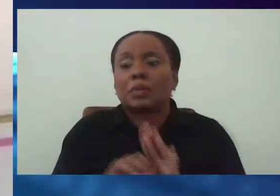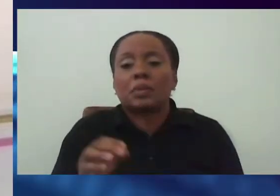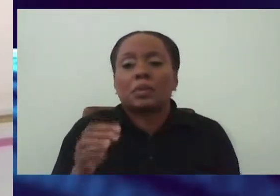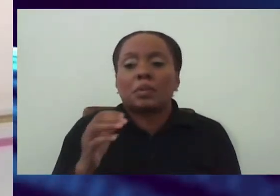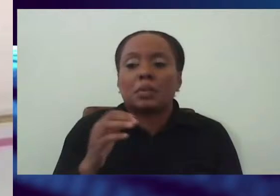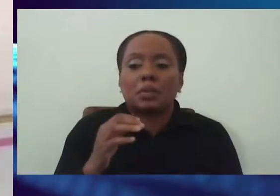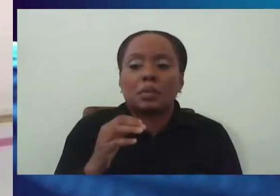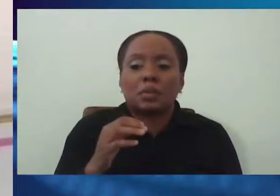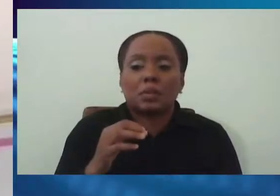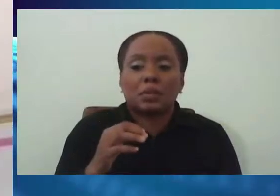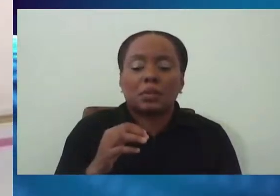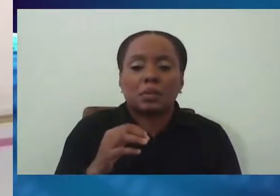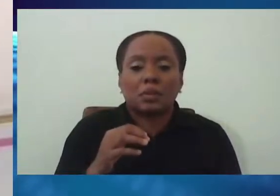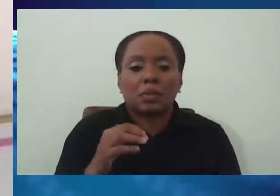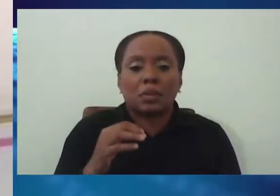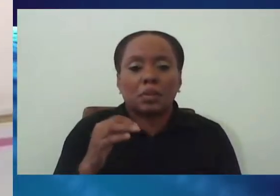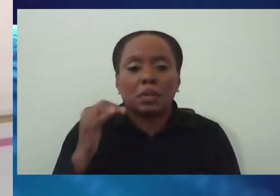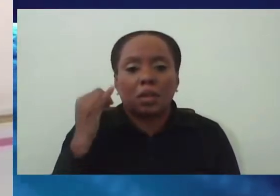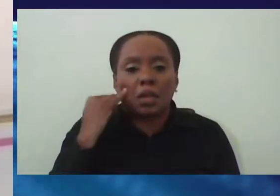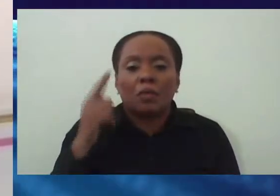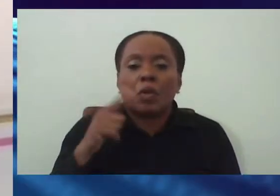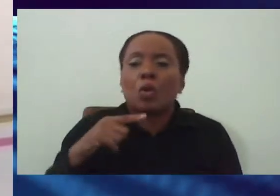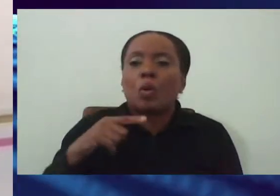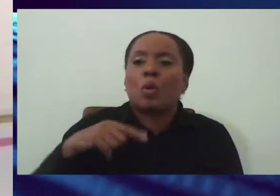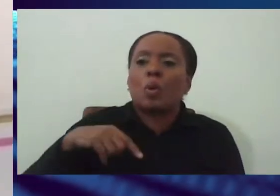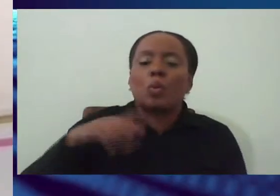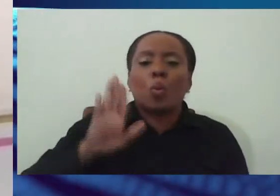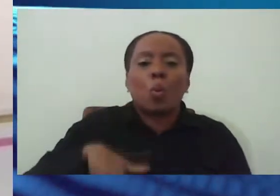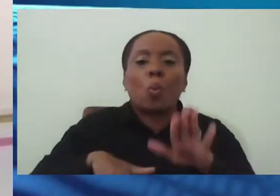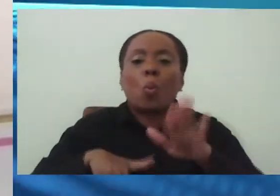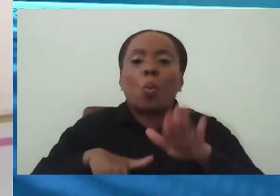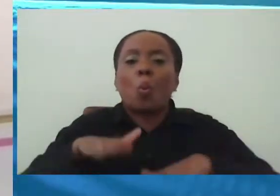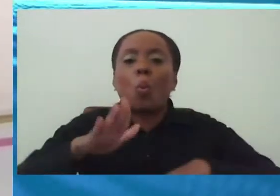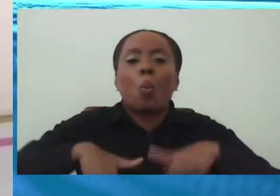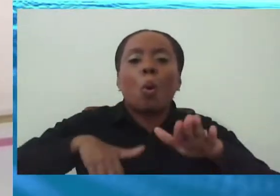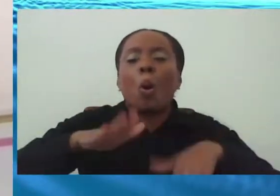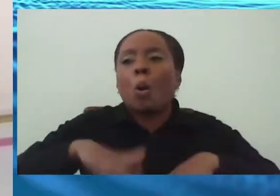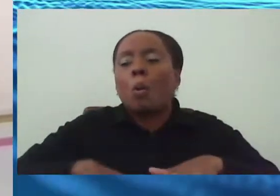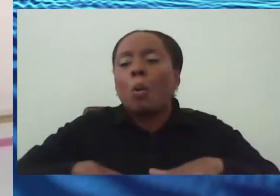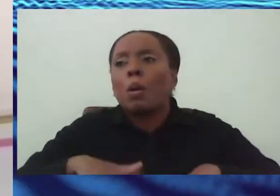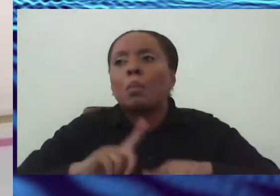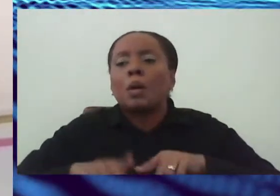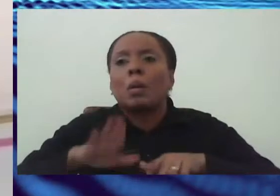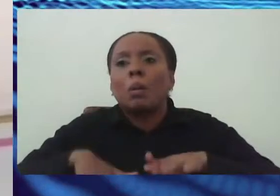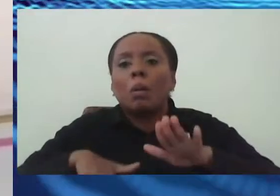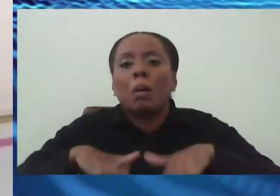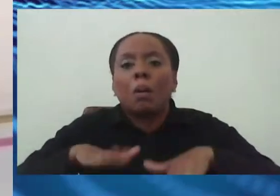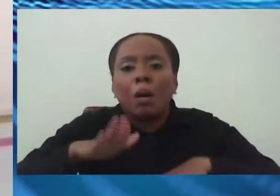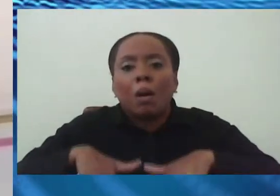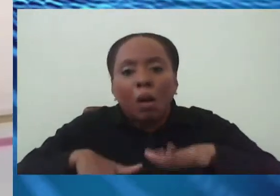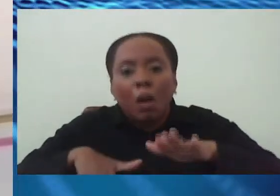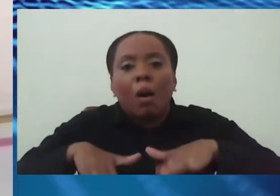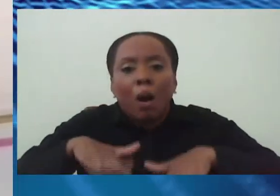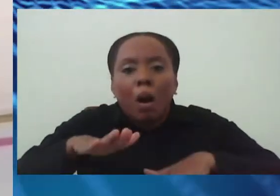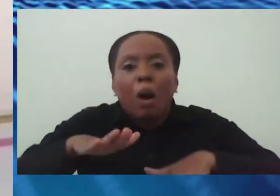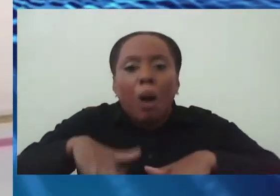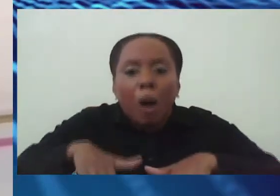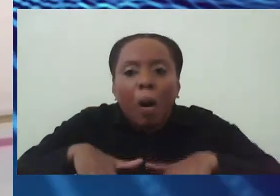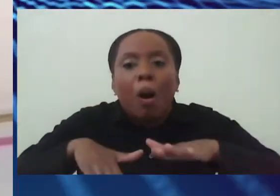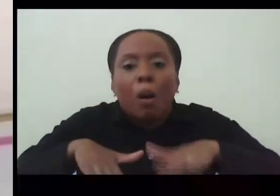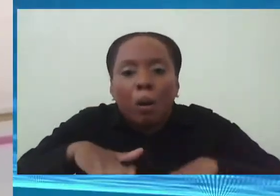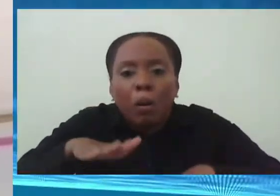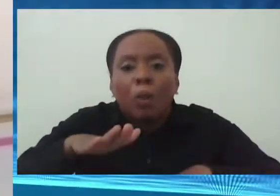to walking a certain distance and you're becoming more short of breath when you walk the same distance or with minimal